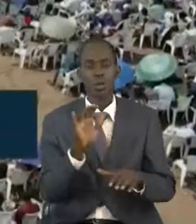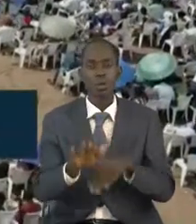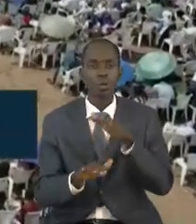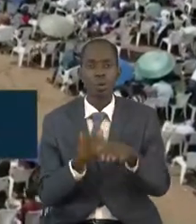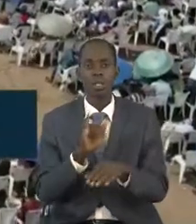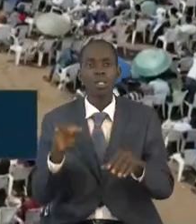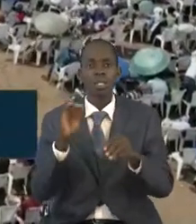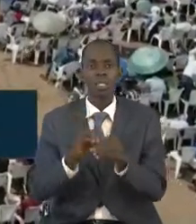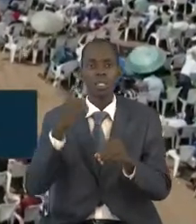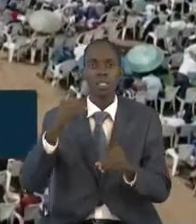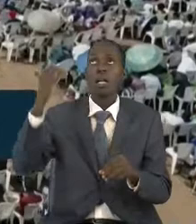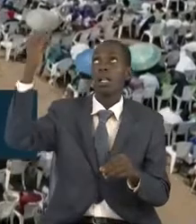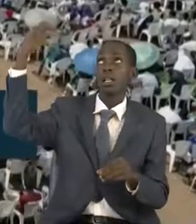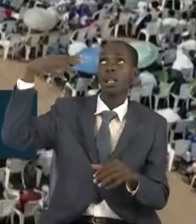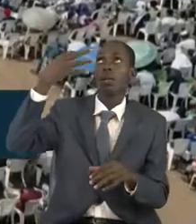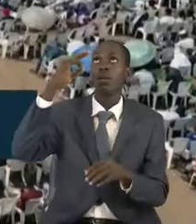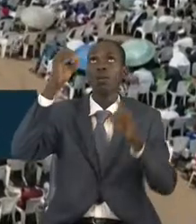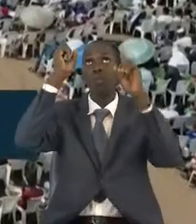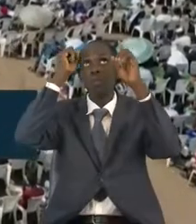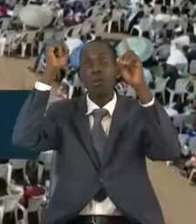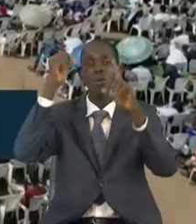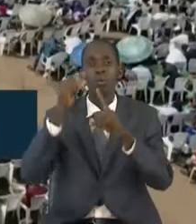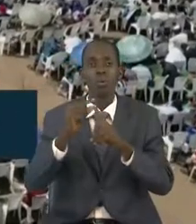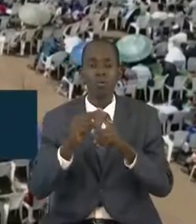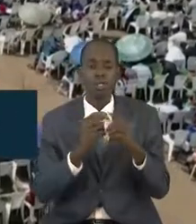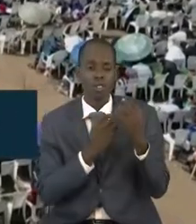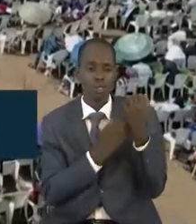light of his word. Courageously